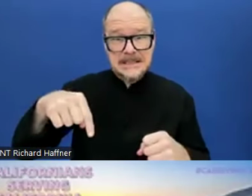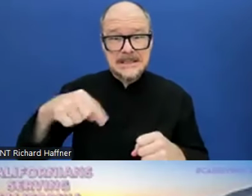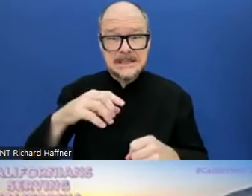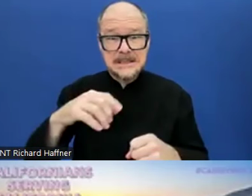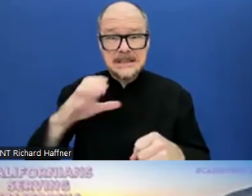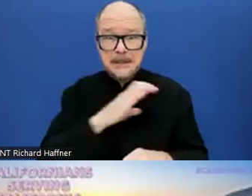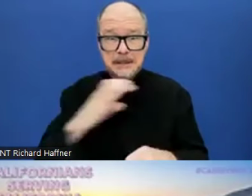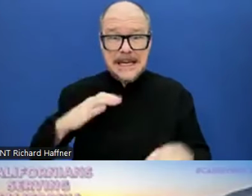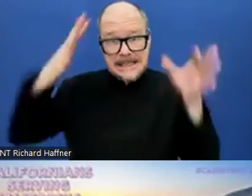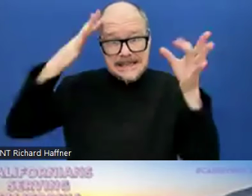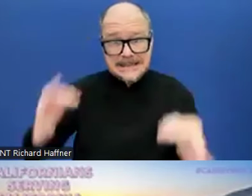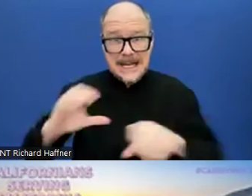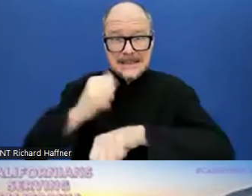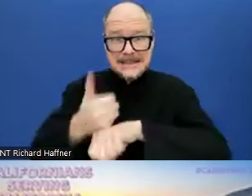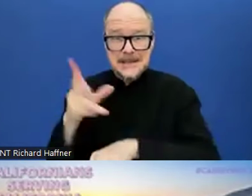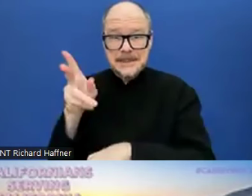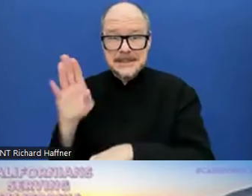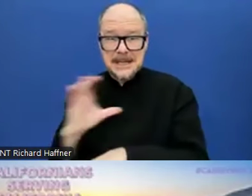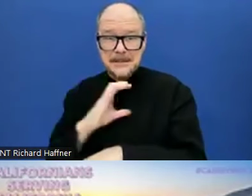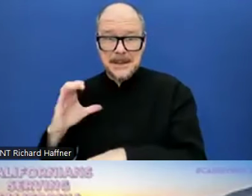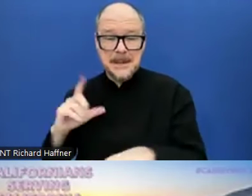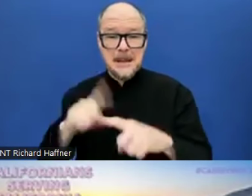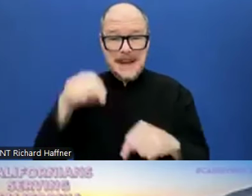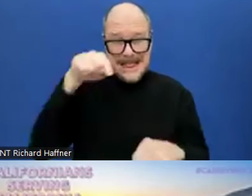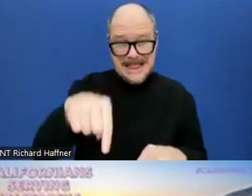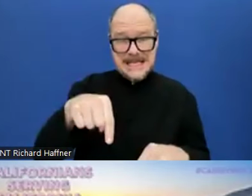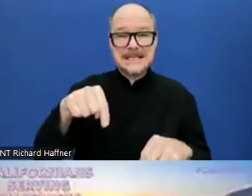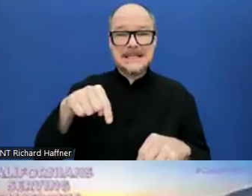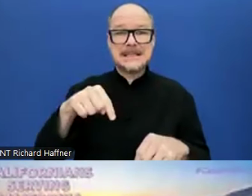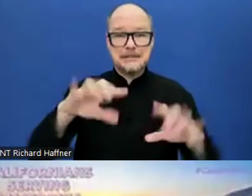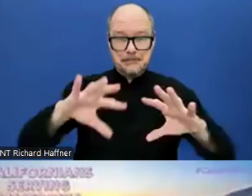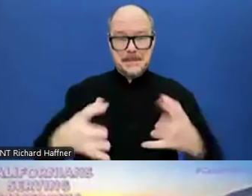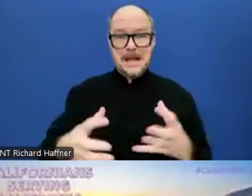but your body, this advisory body,